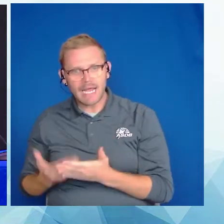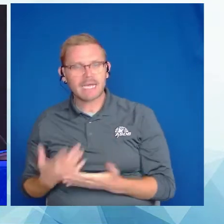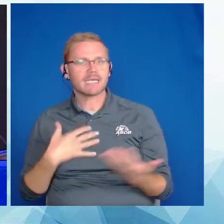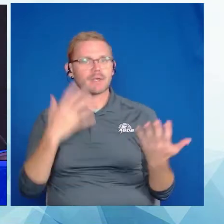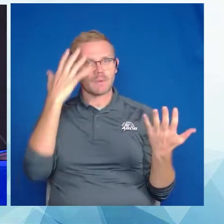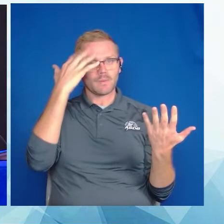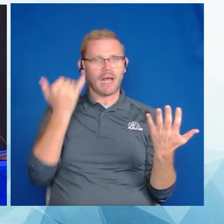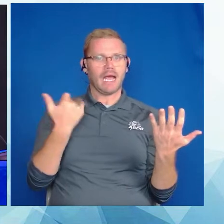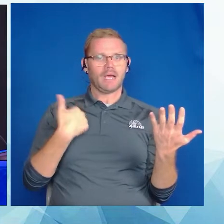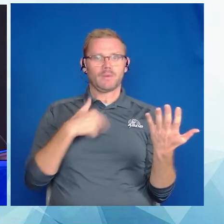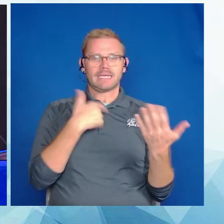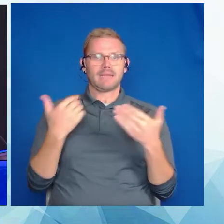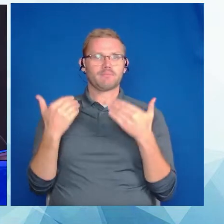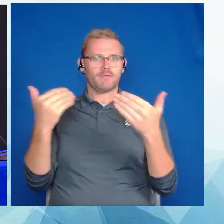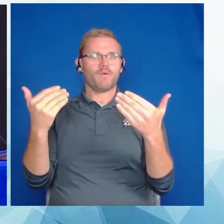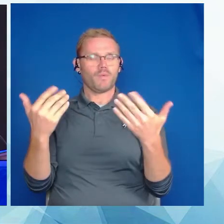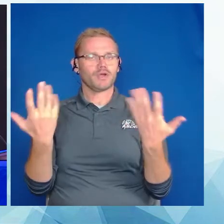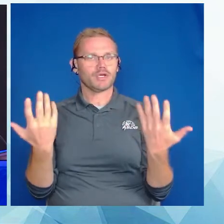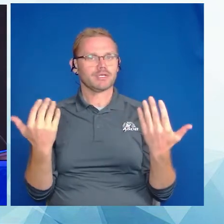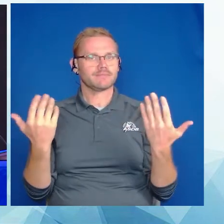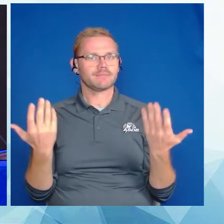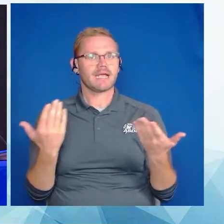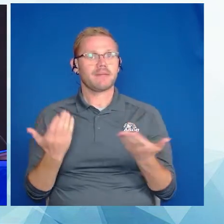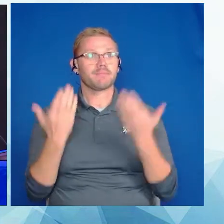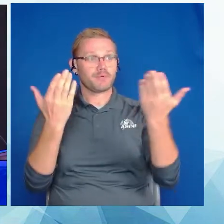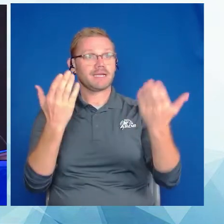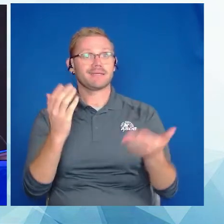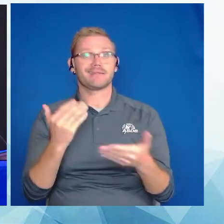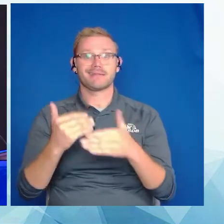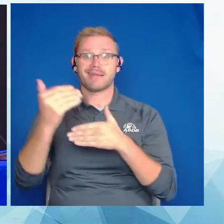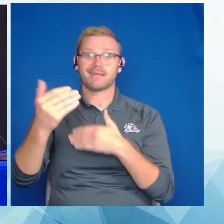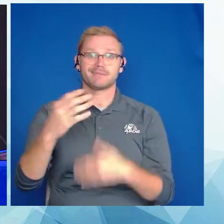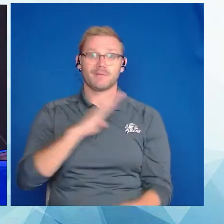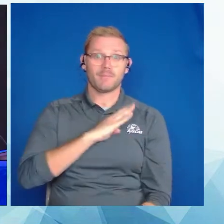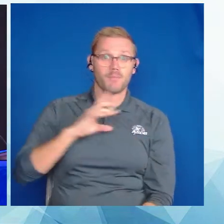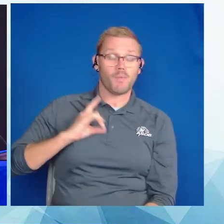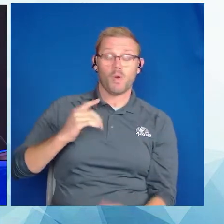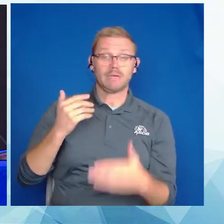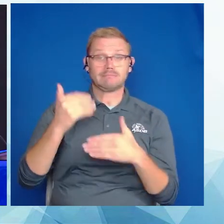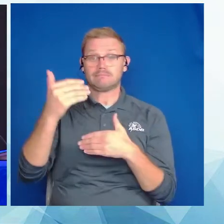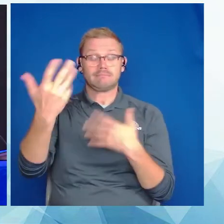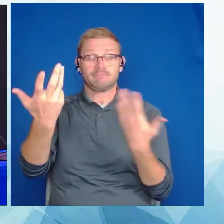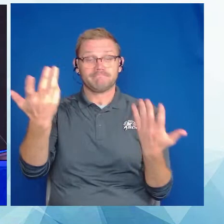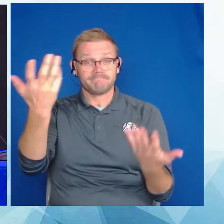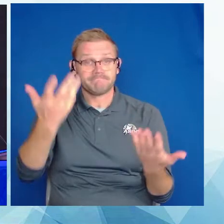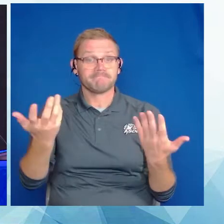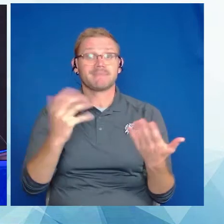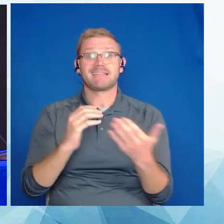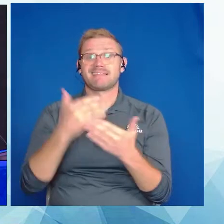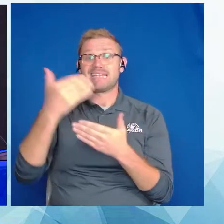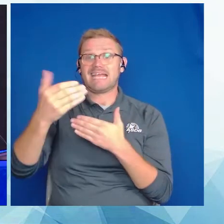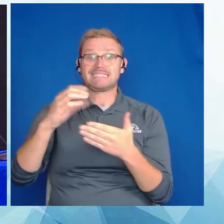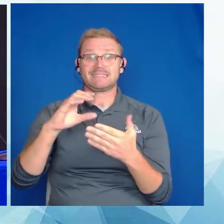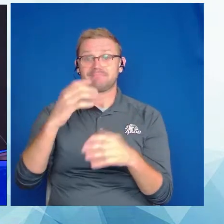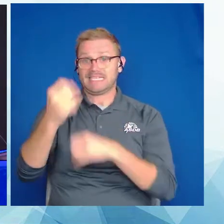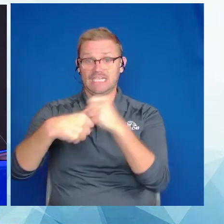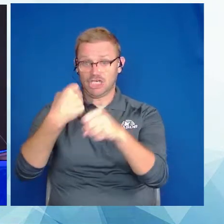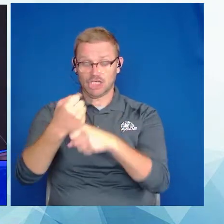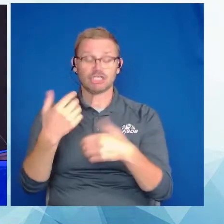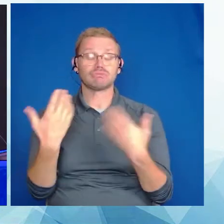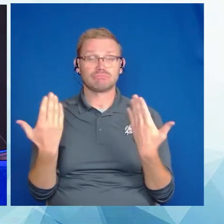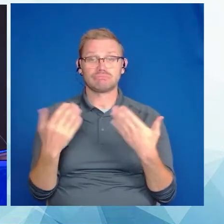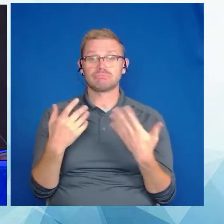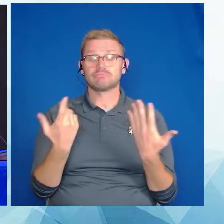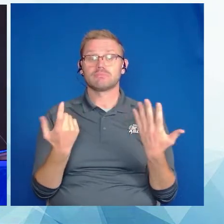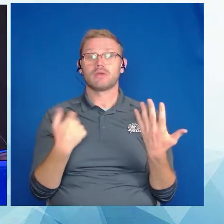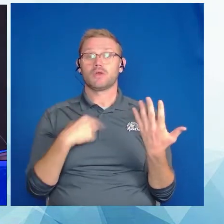can move forward and bring that to the board meeting at some point in the next calendar year. So